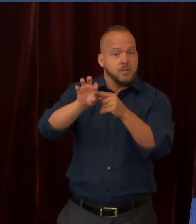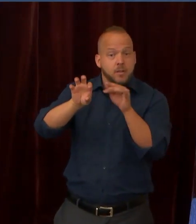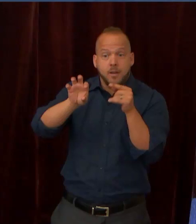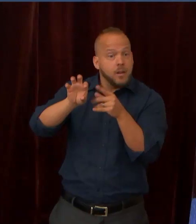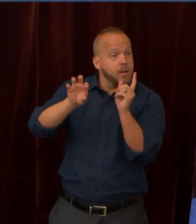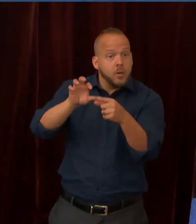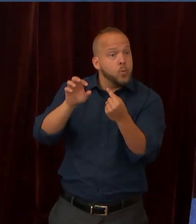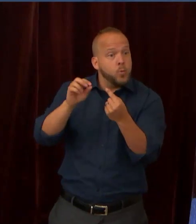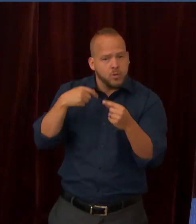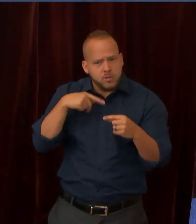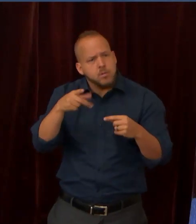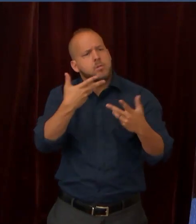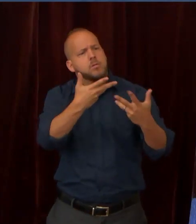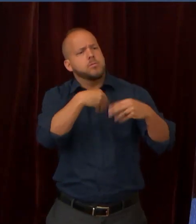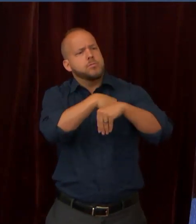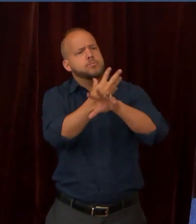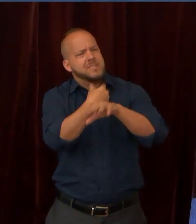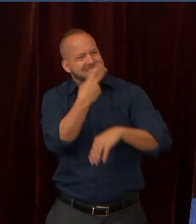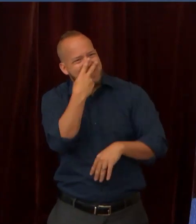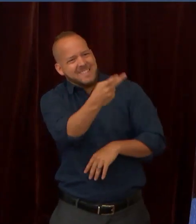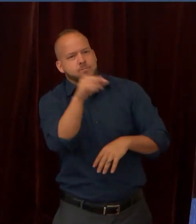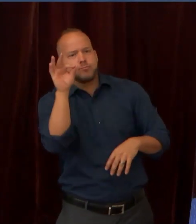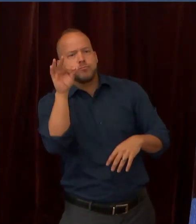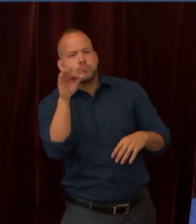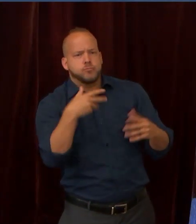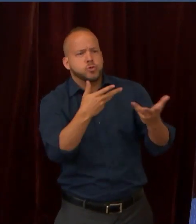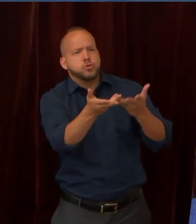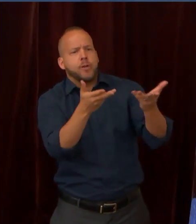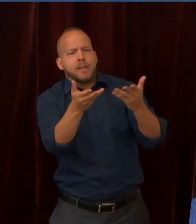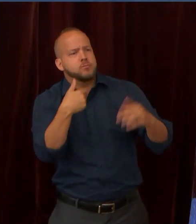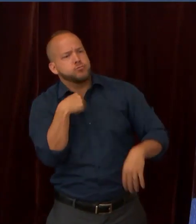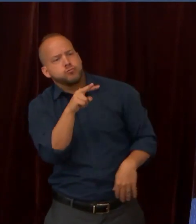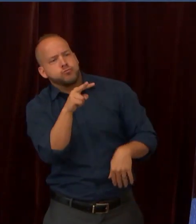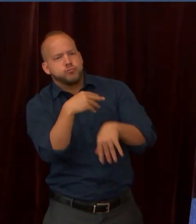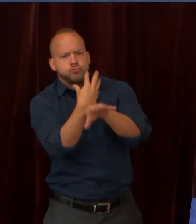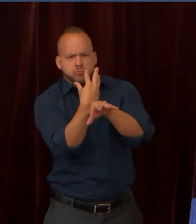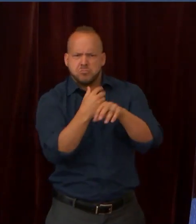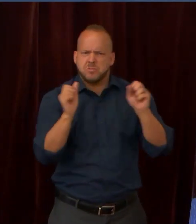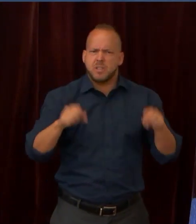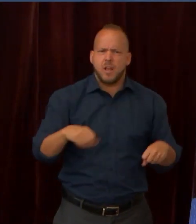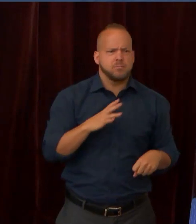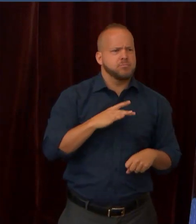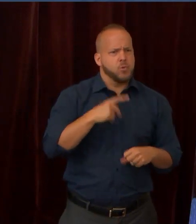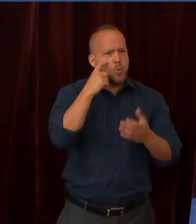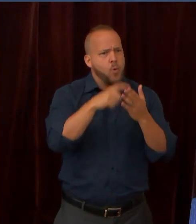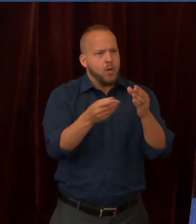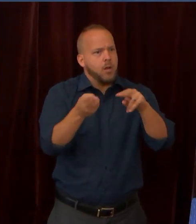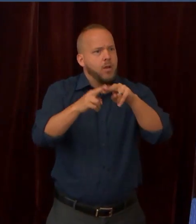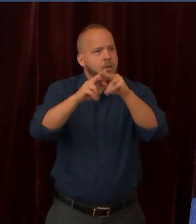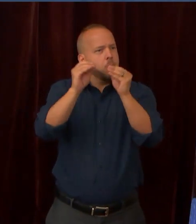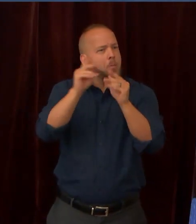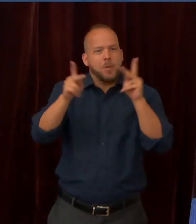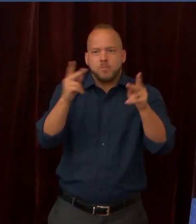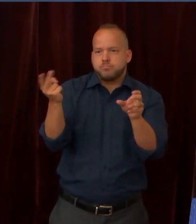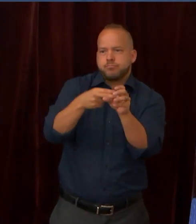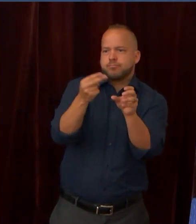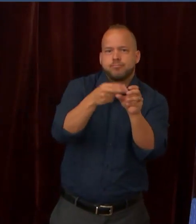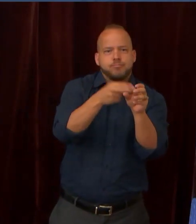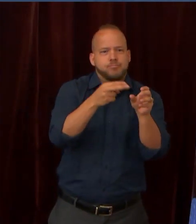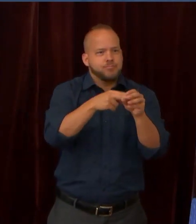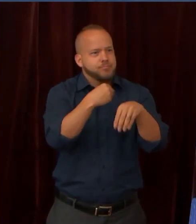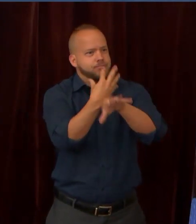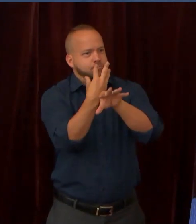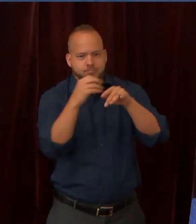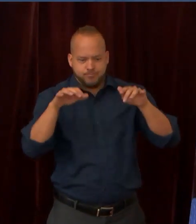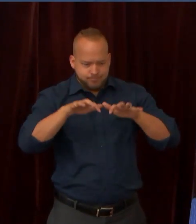electronically, and I don't think that's actually too unusual an event. And then we hope that we have the blessings of getting to phase